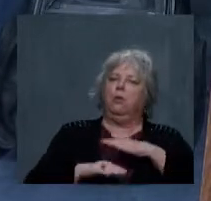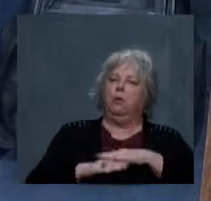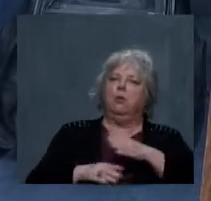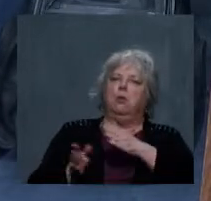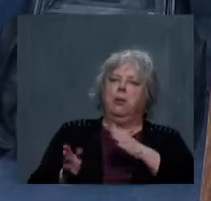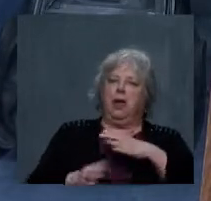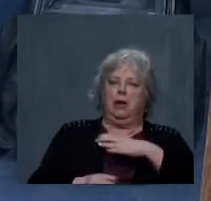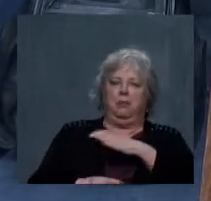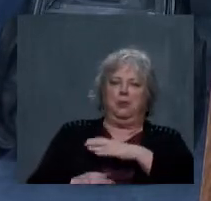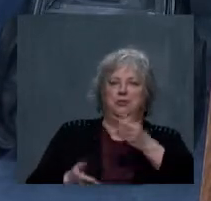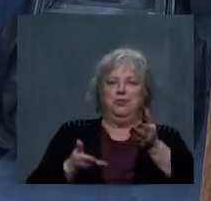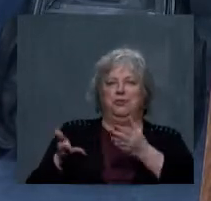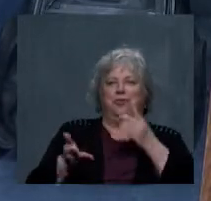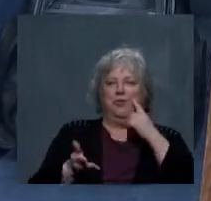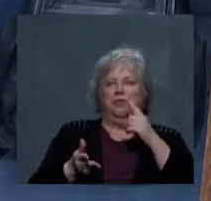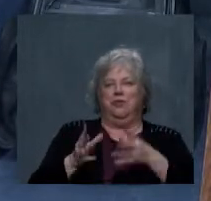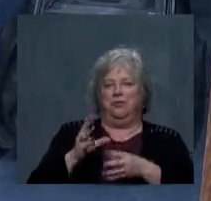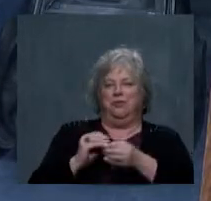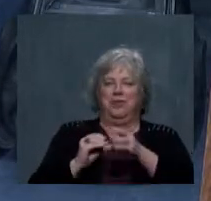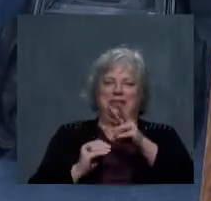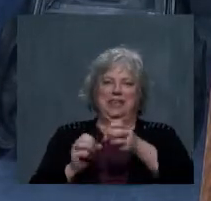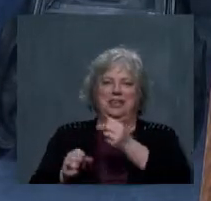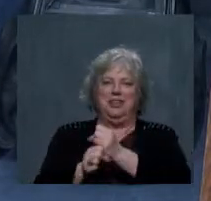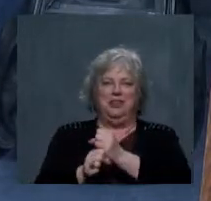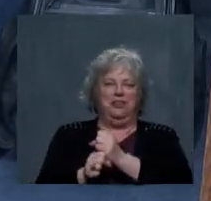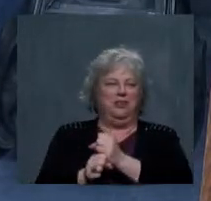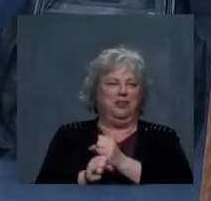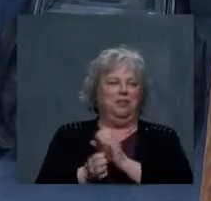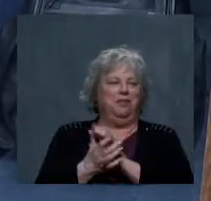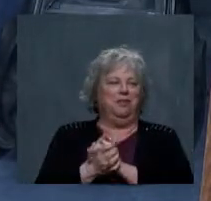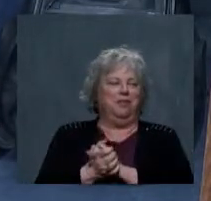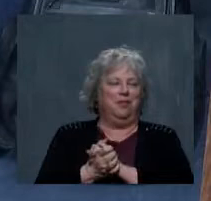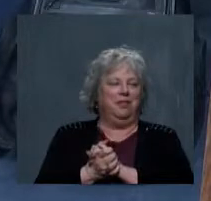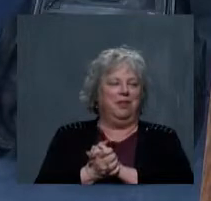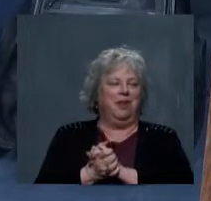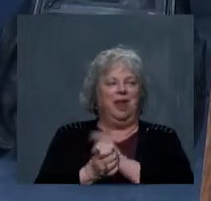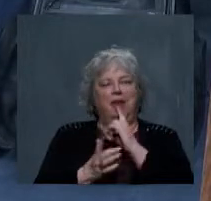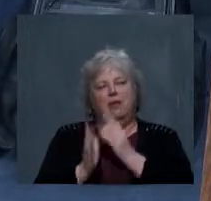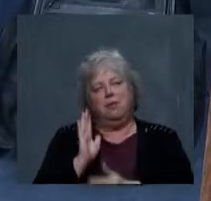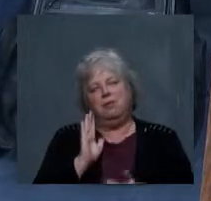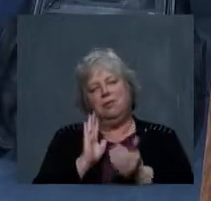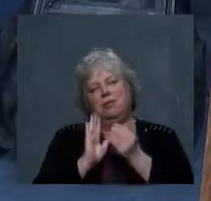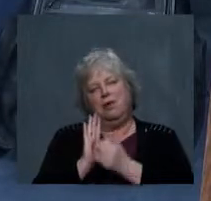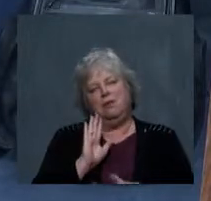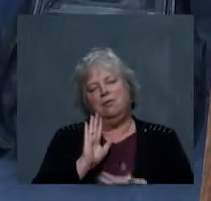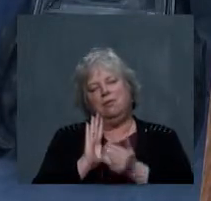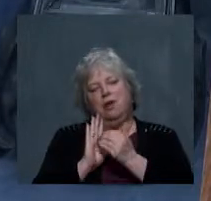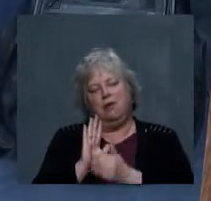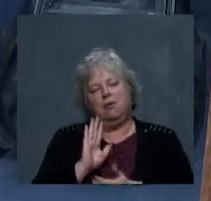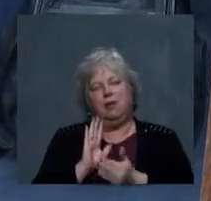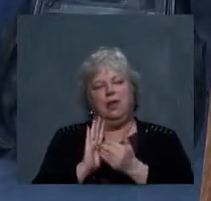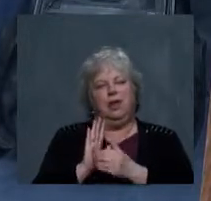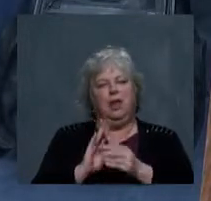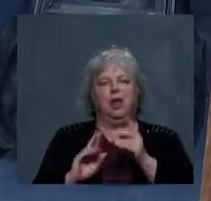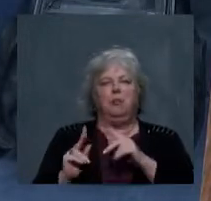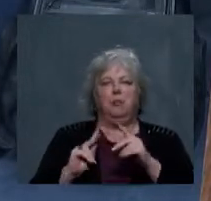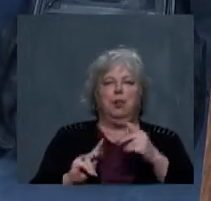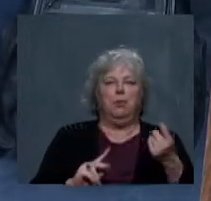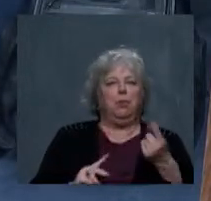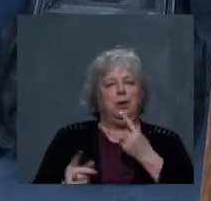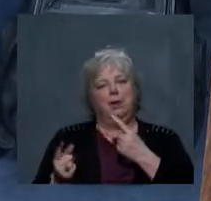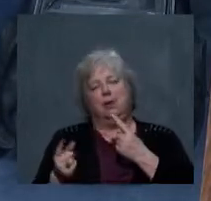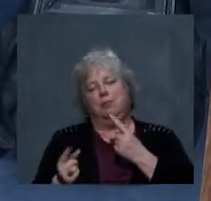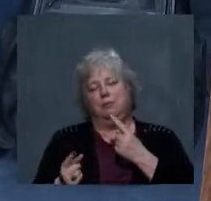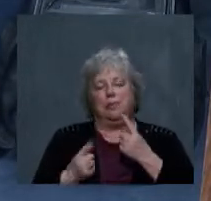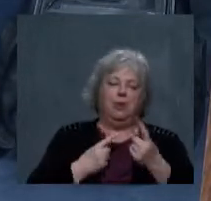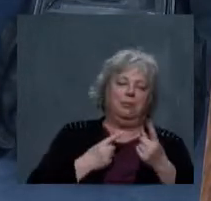served for 6 years at one time with Greg. And over again, we would have people, as you all do, come